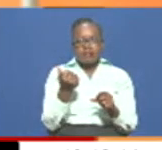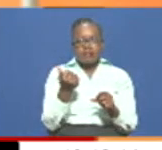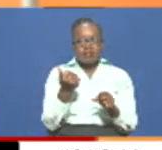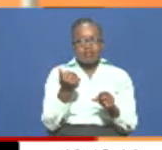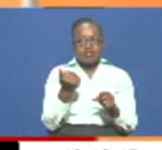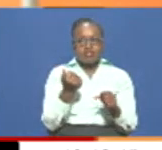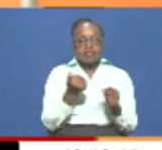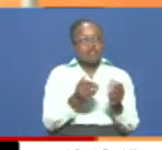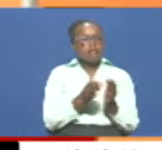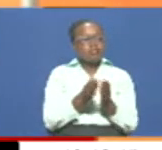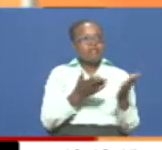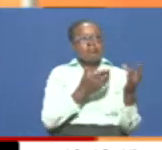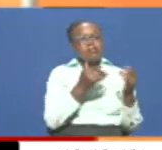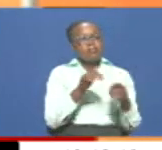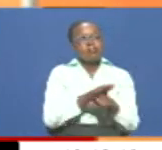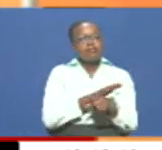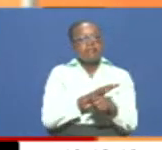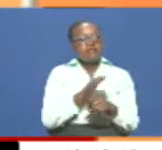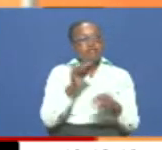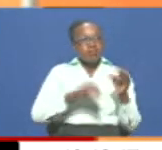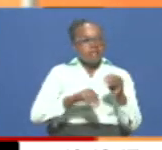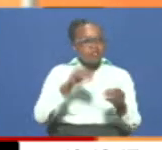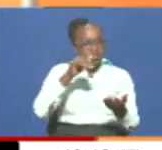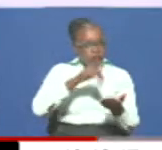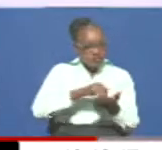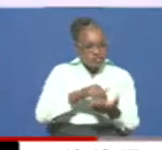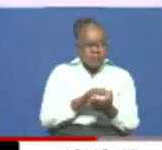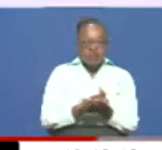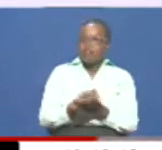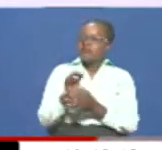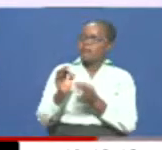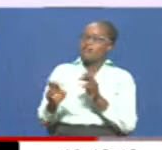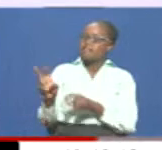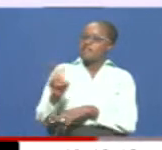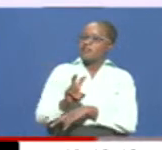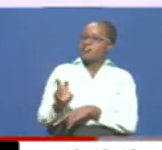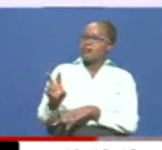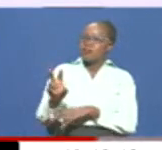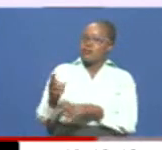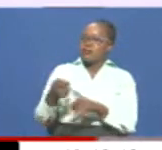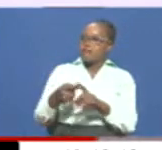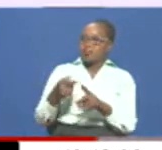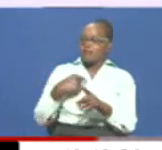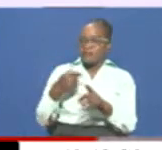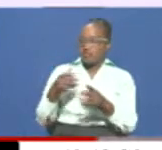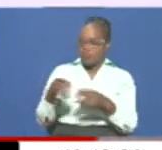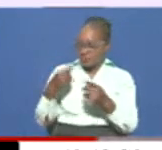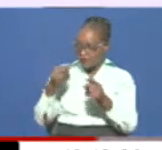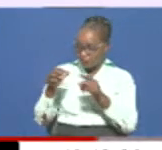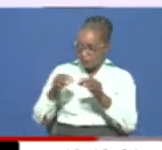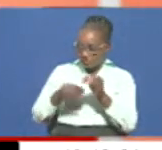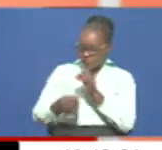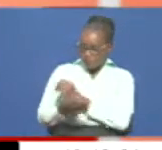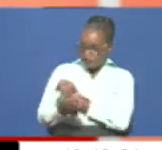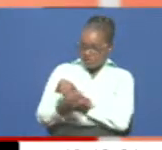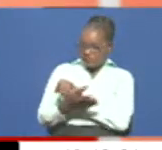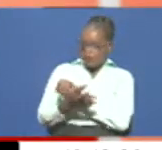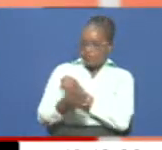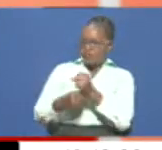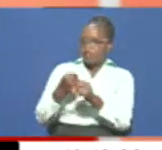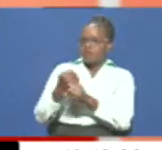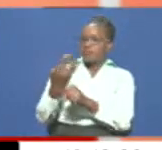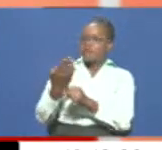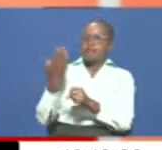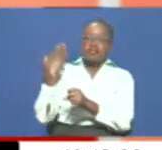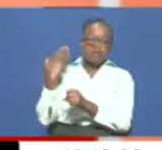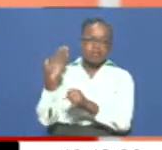if you were to get re-elected for a second term? If you look at from the way I've laid out, the last 4 years have been to put